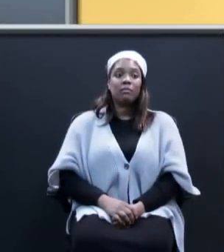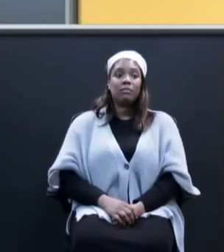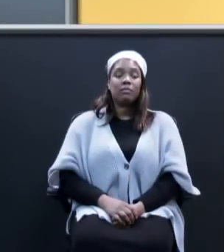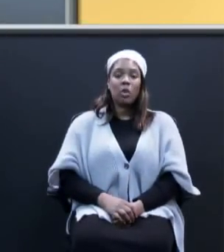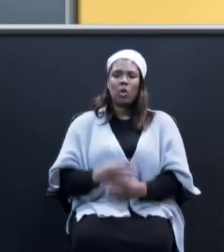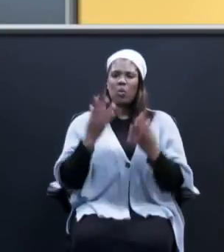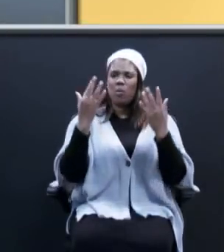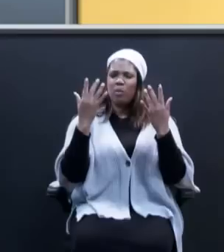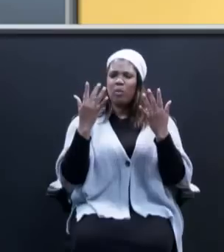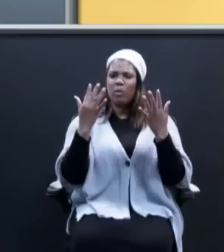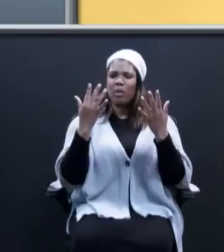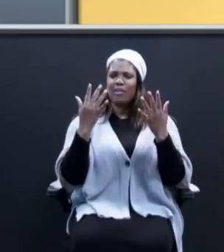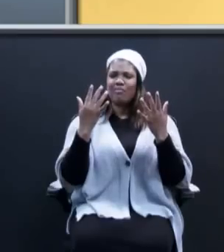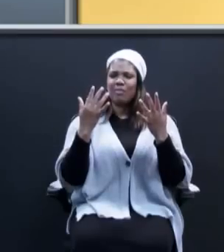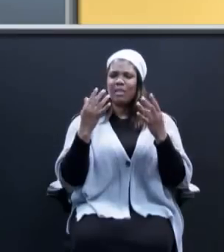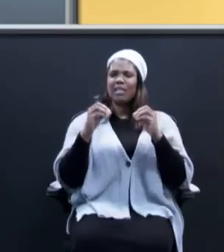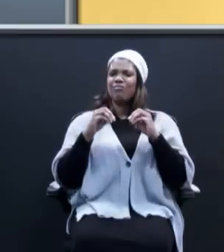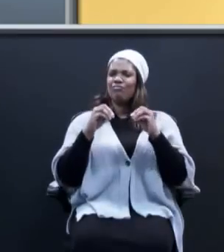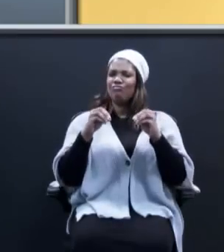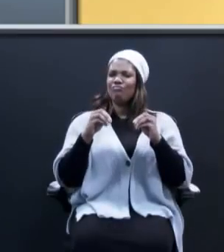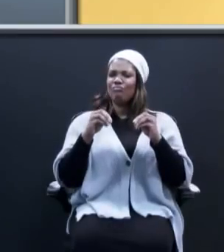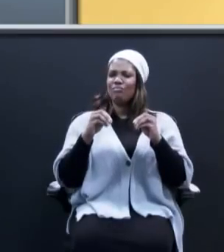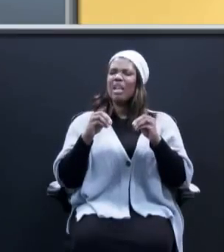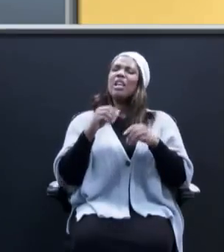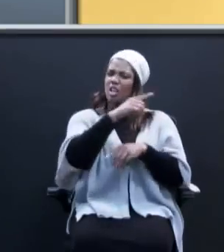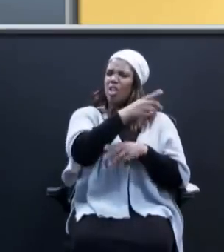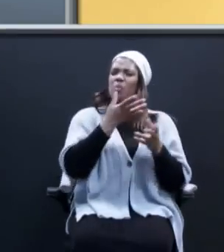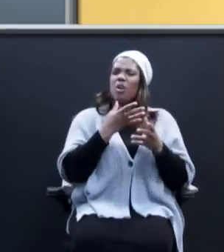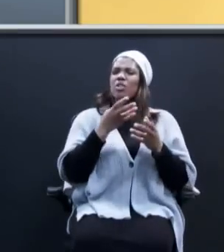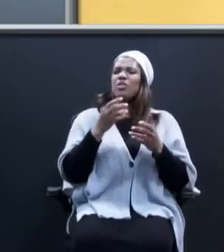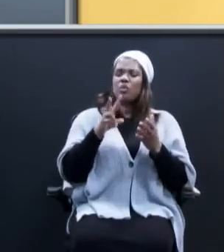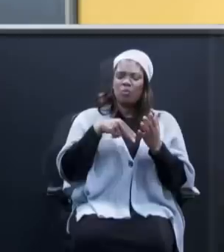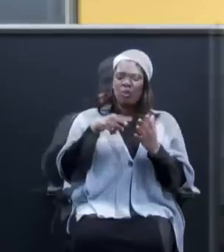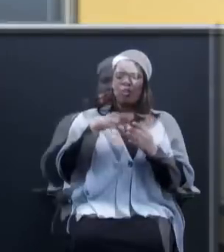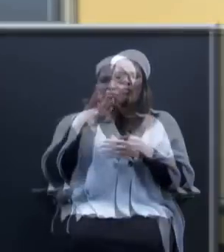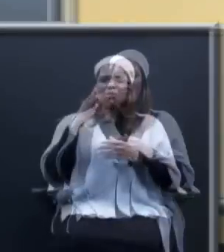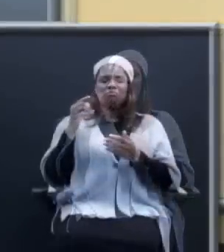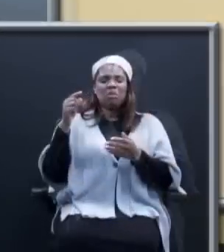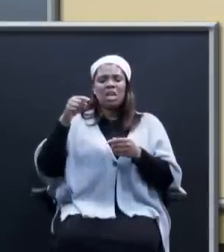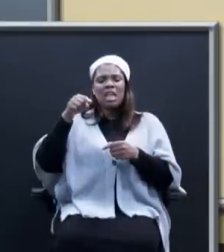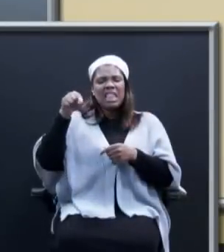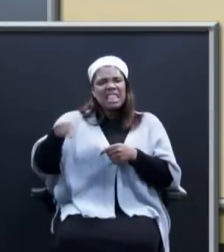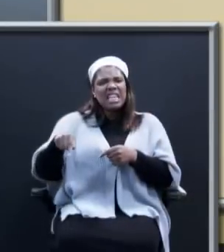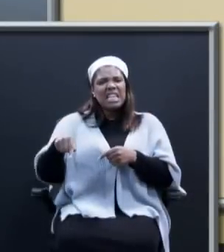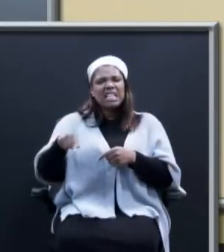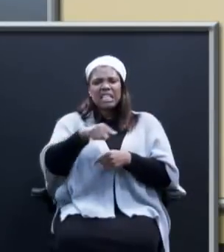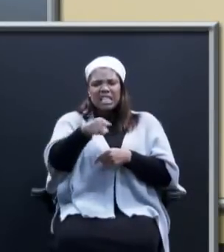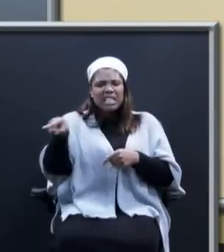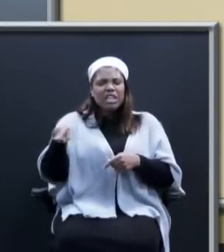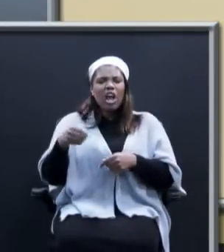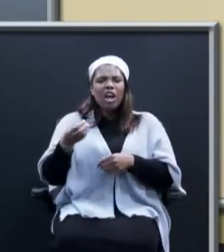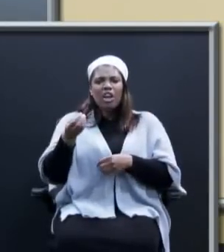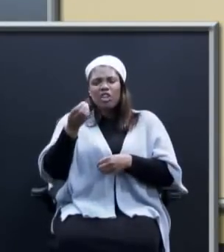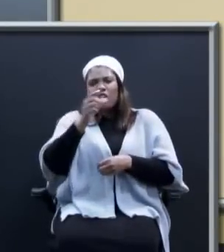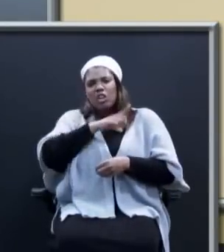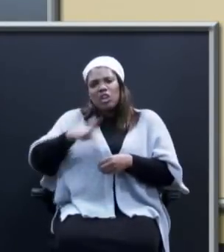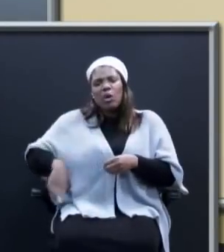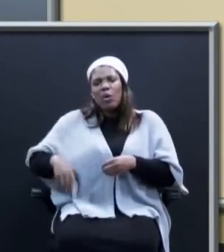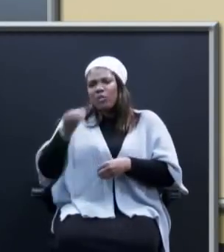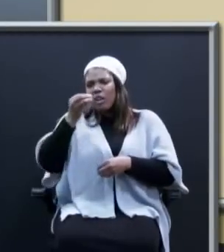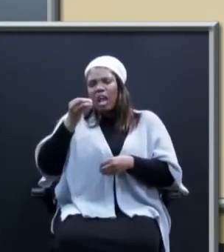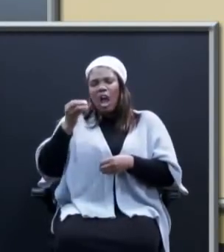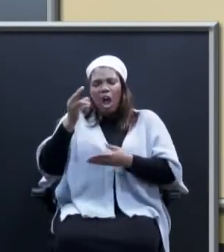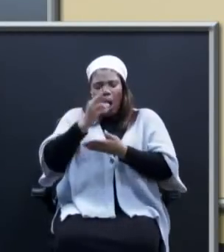Before I go, I'm getting ahead of myself. Yeah, go to verse 4. These are the feasts of the Lord. These are the feasts of the Lord. Even